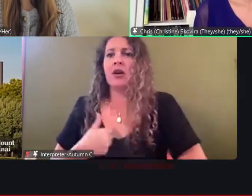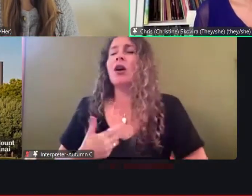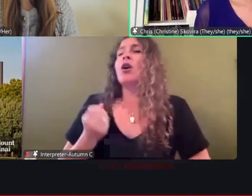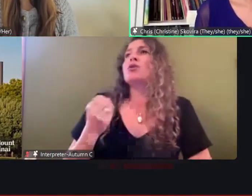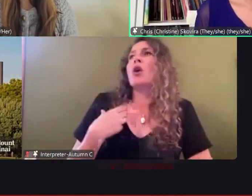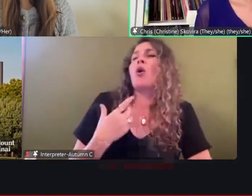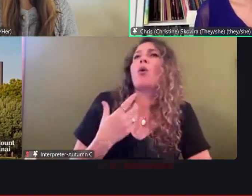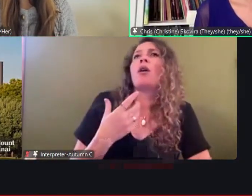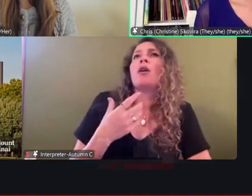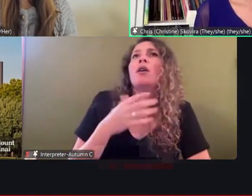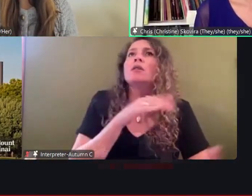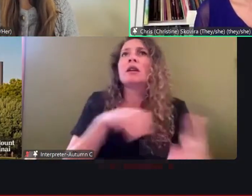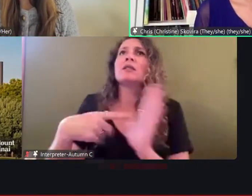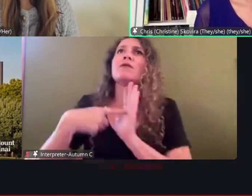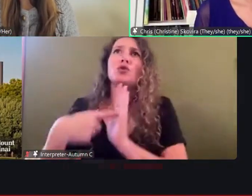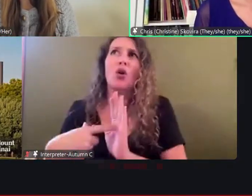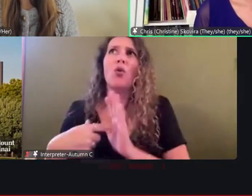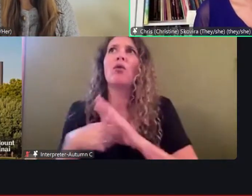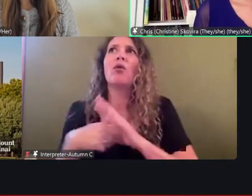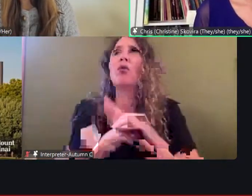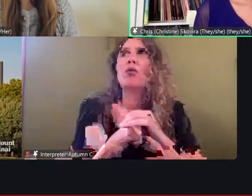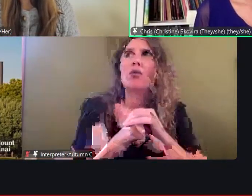was referenced in some of the